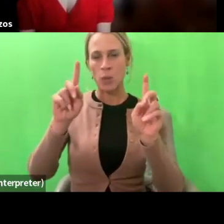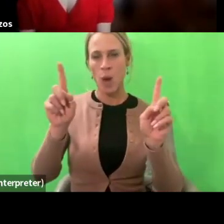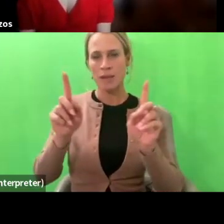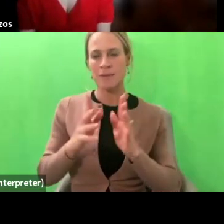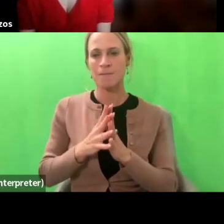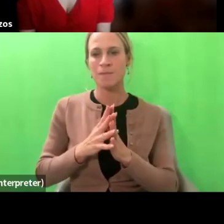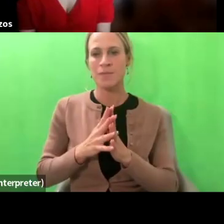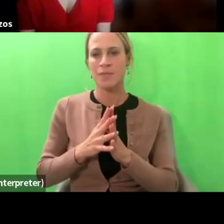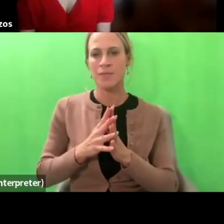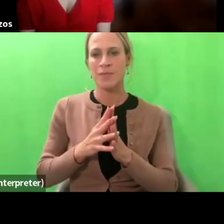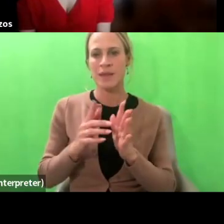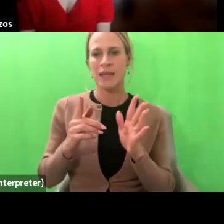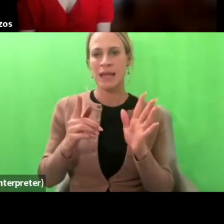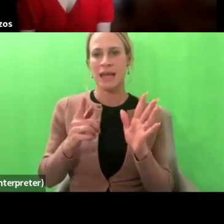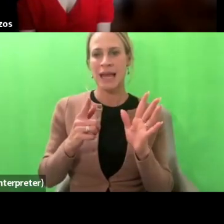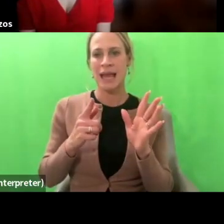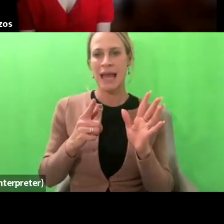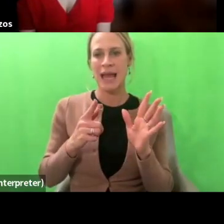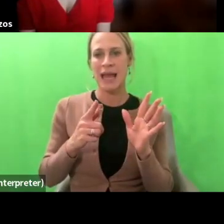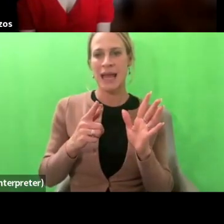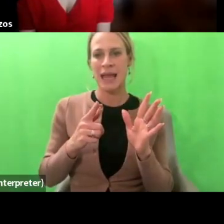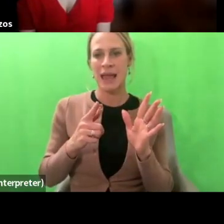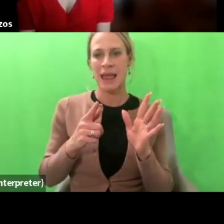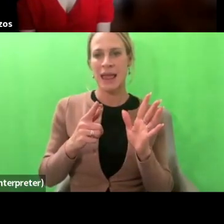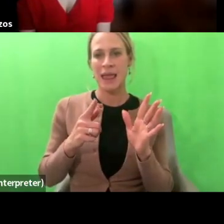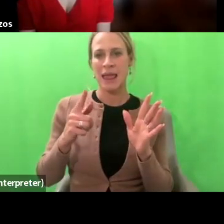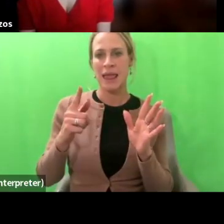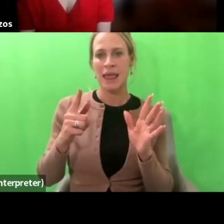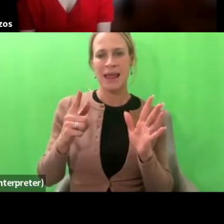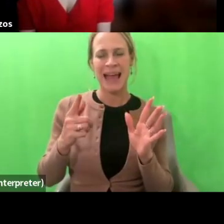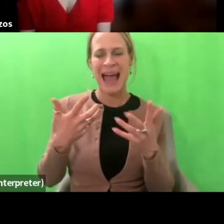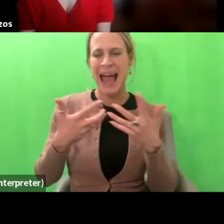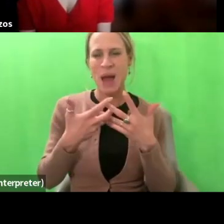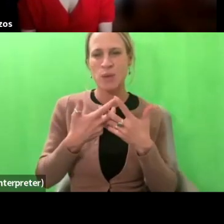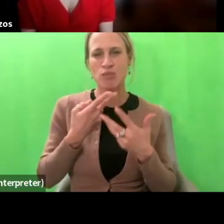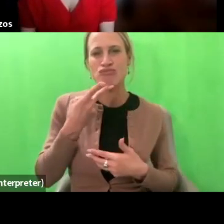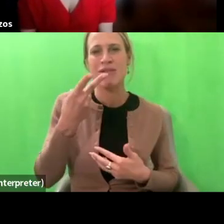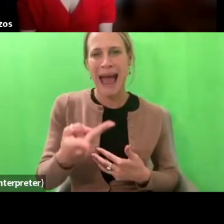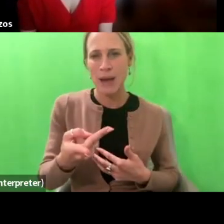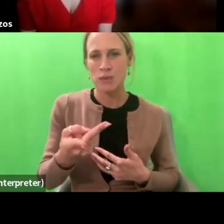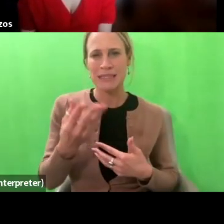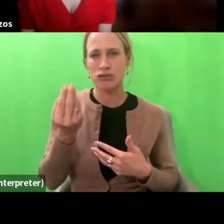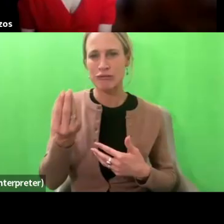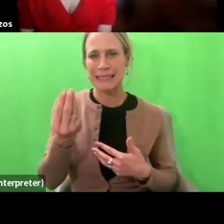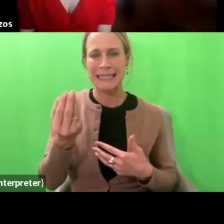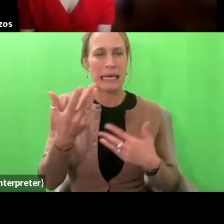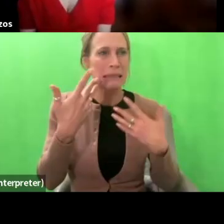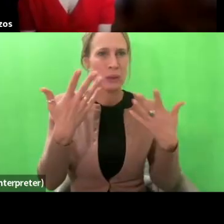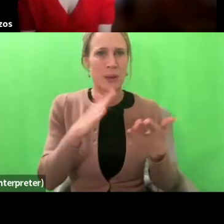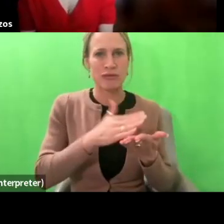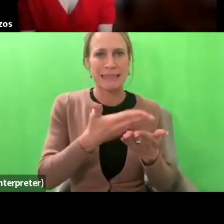It is an Astyanact smile, the smile of Astyanact. I don't know how you pronounce Astyanact in English.